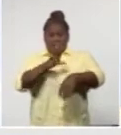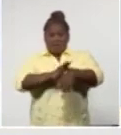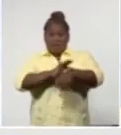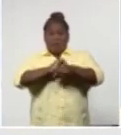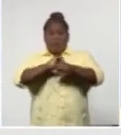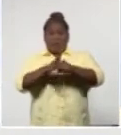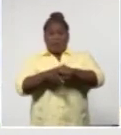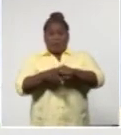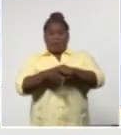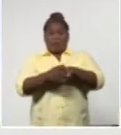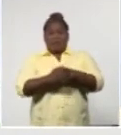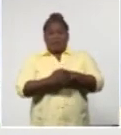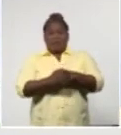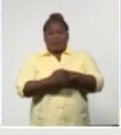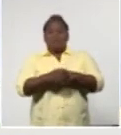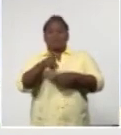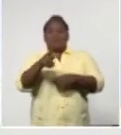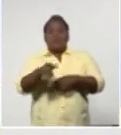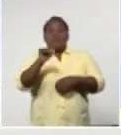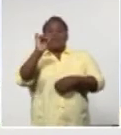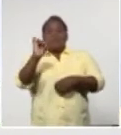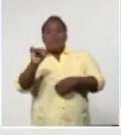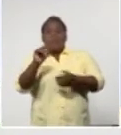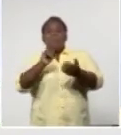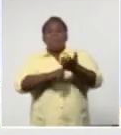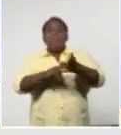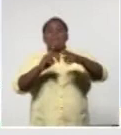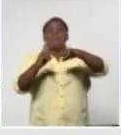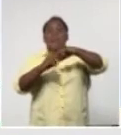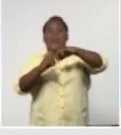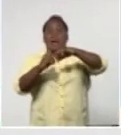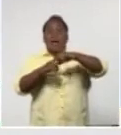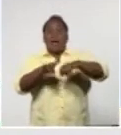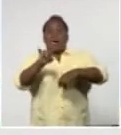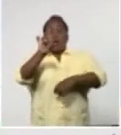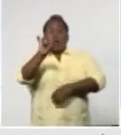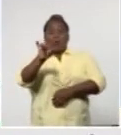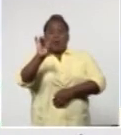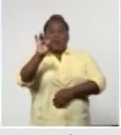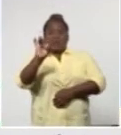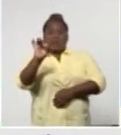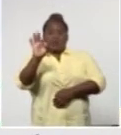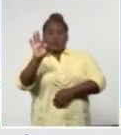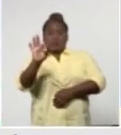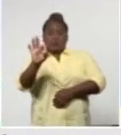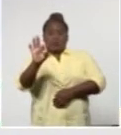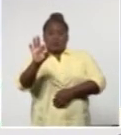on the diagnosis of COVID-19 studied